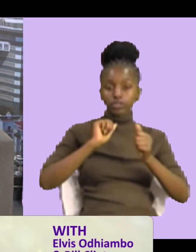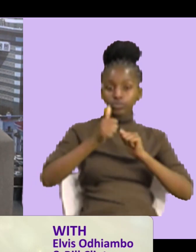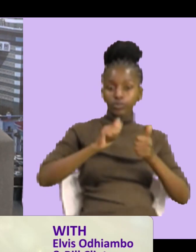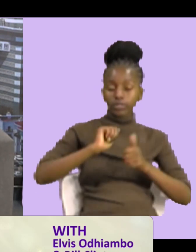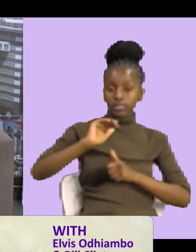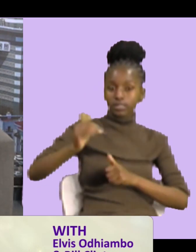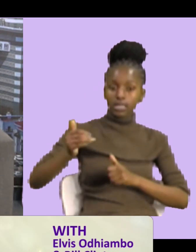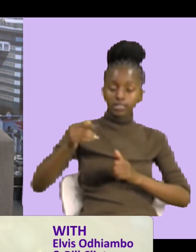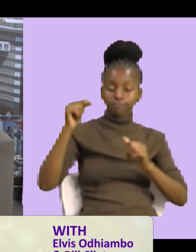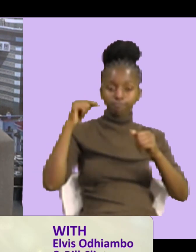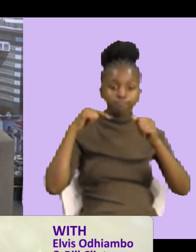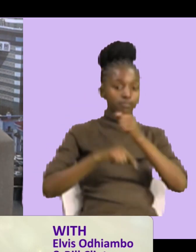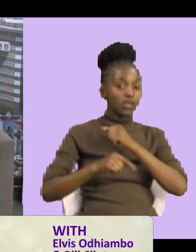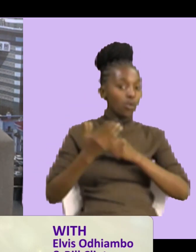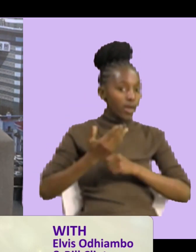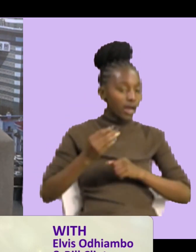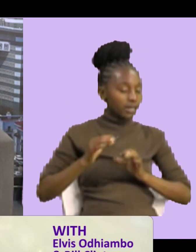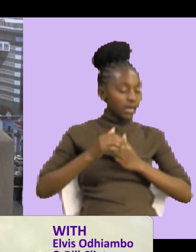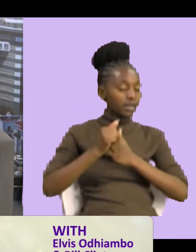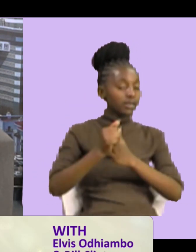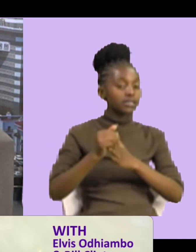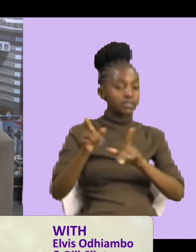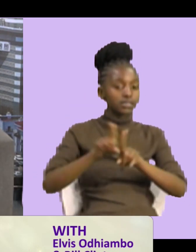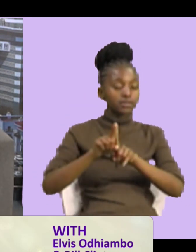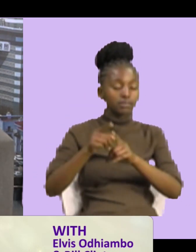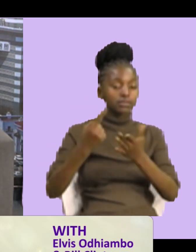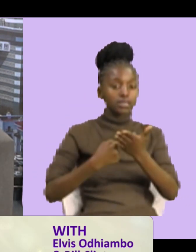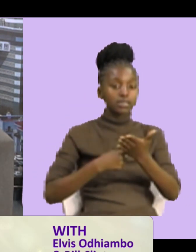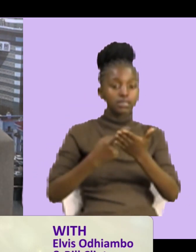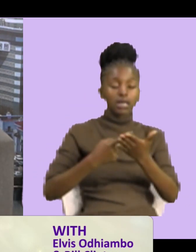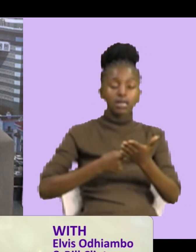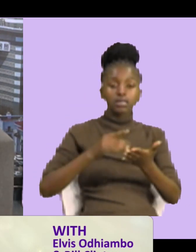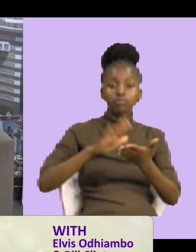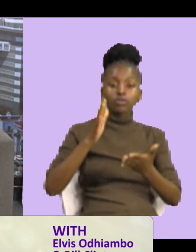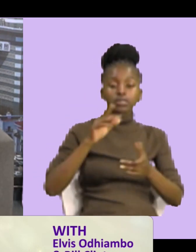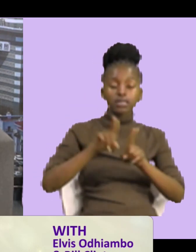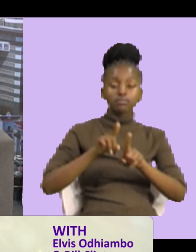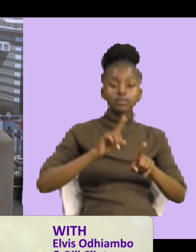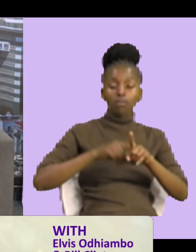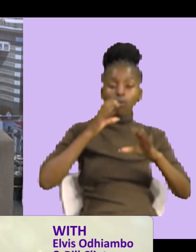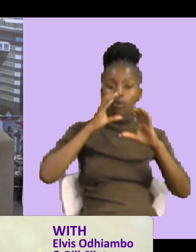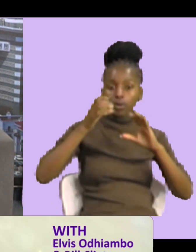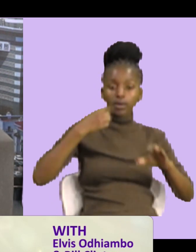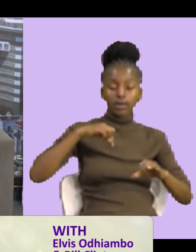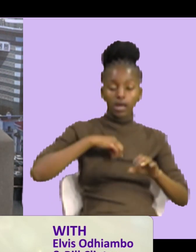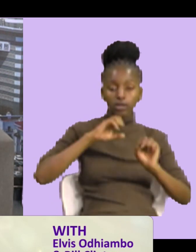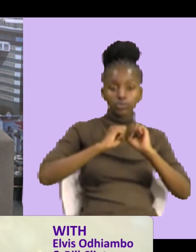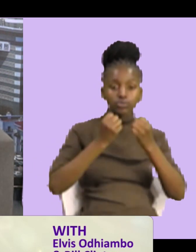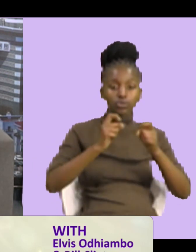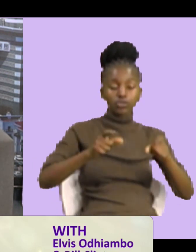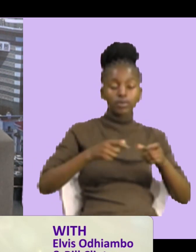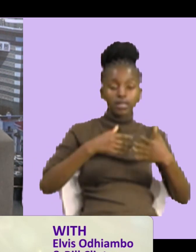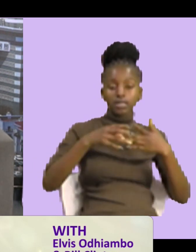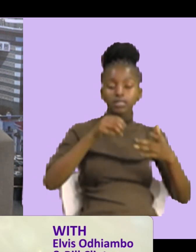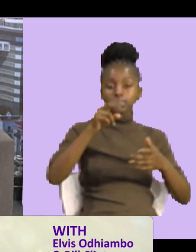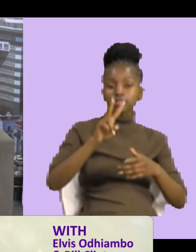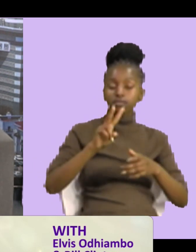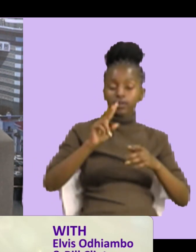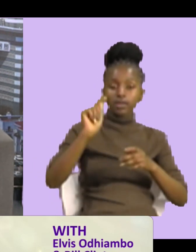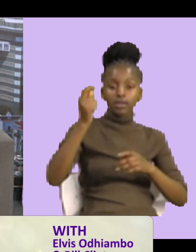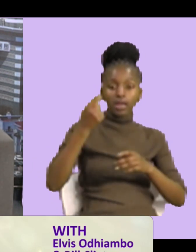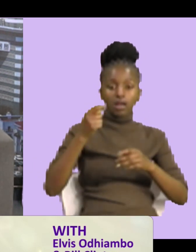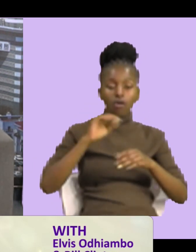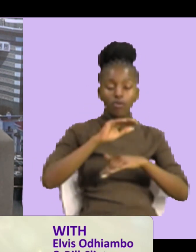also leading you in the fray. Remember to also catch up with our content on our social media platforms, Science TV Kenya, across all social